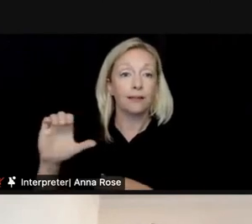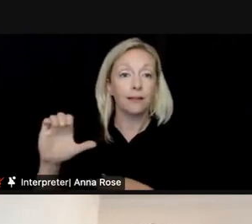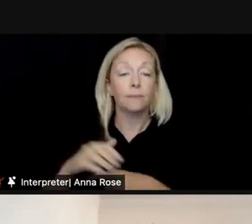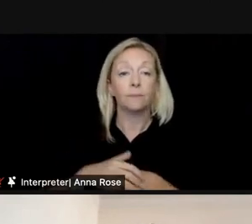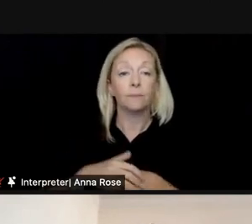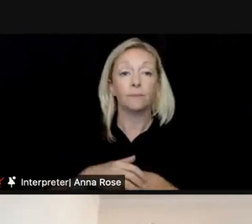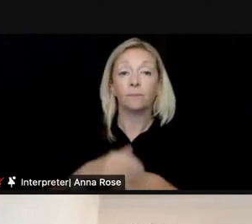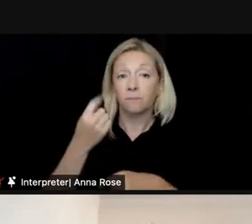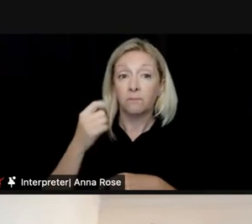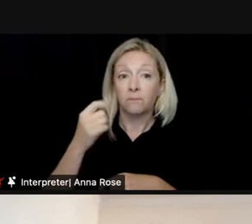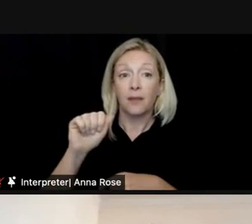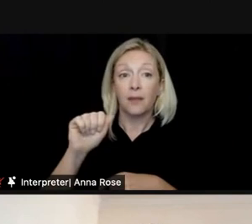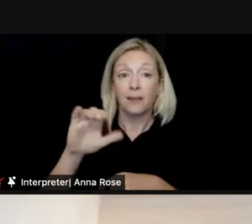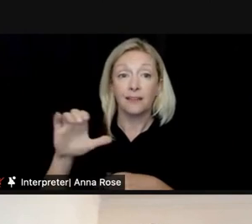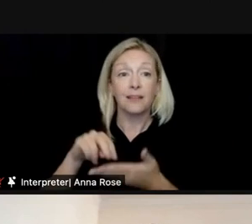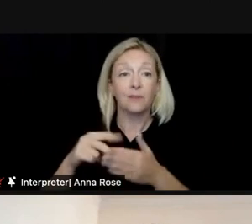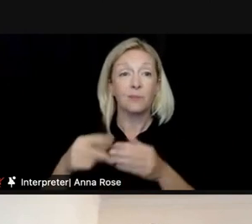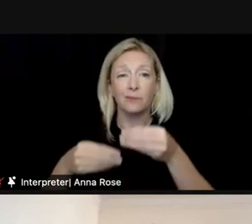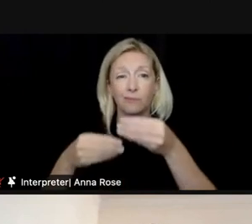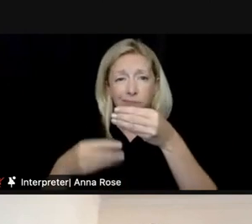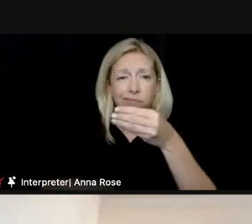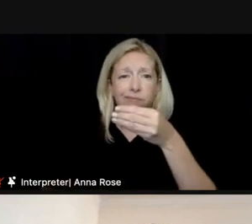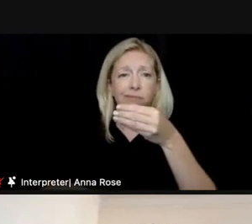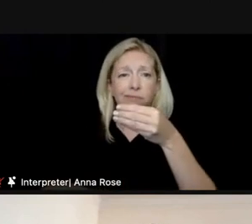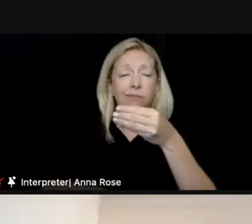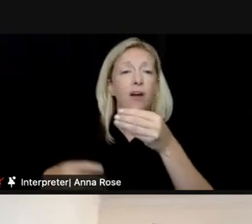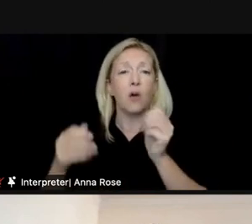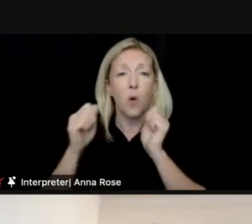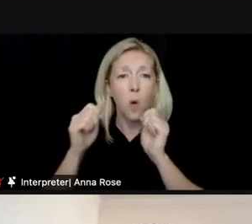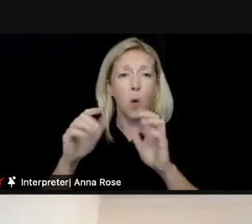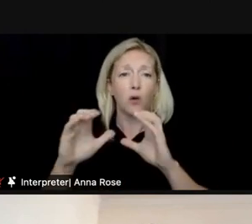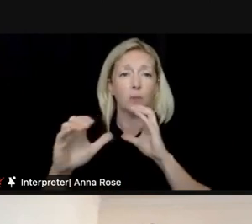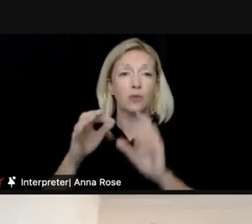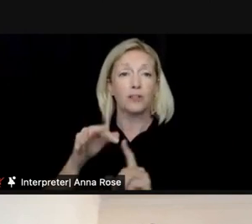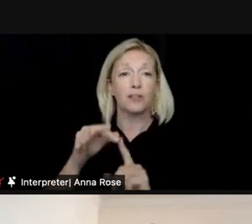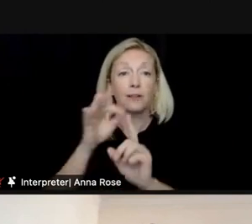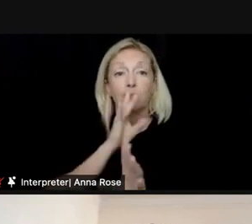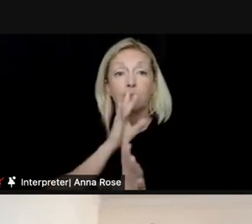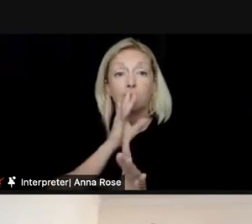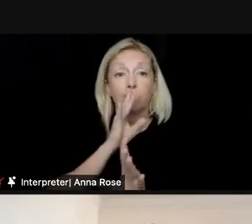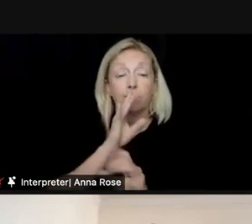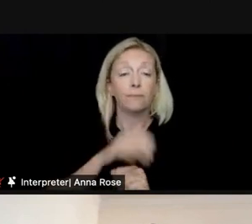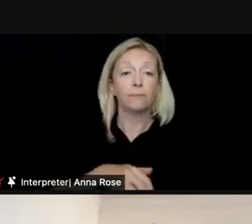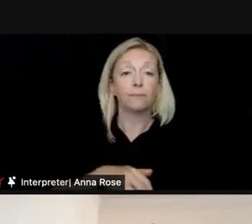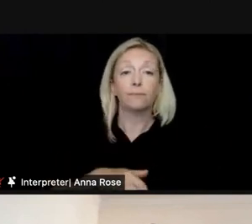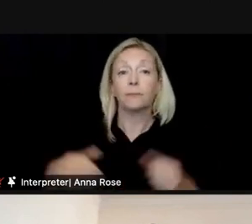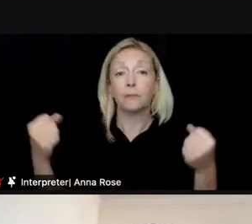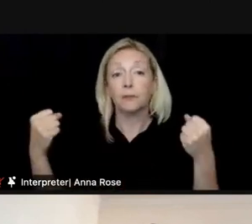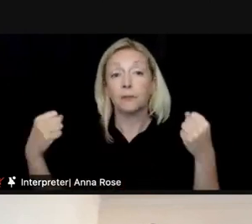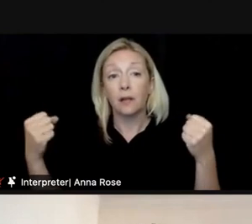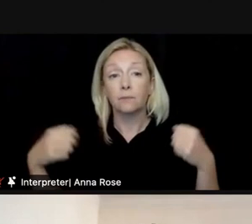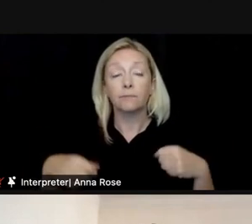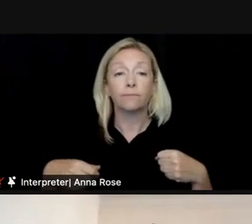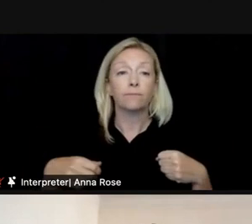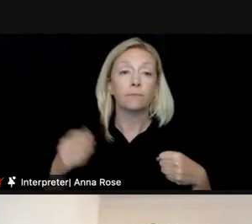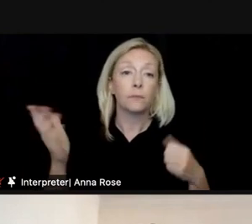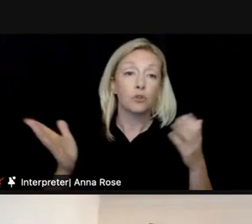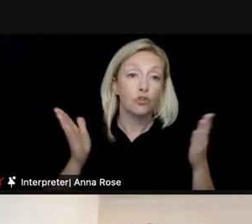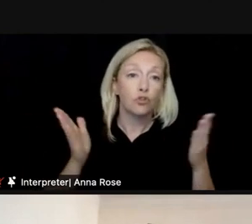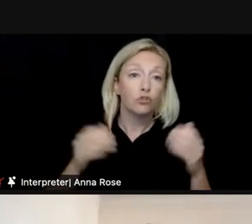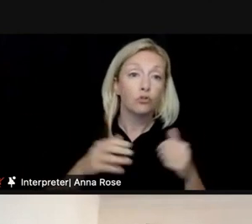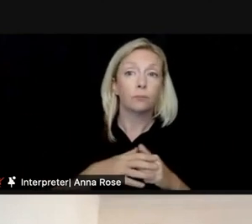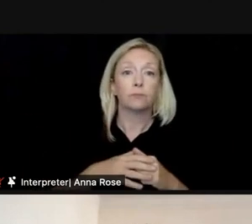includes all forms of communication other than oral speech. So that means American Sign Language, that means gestures,